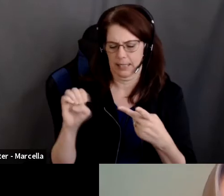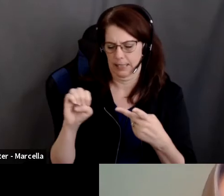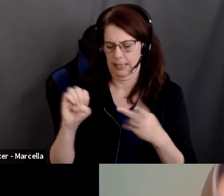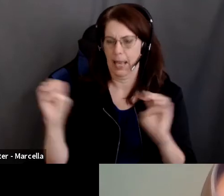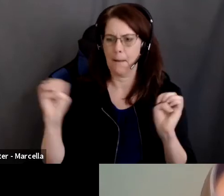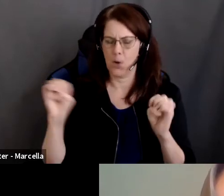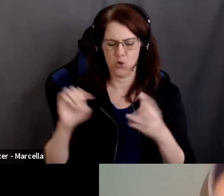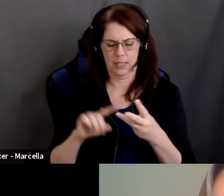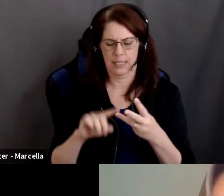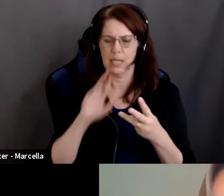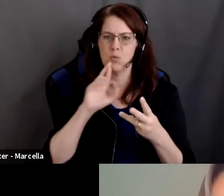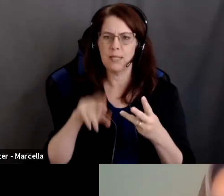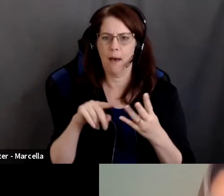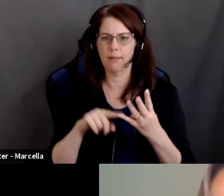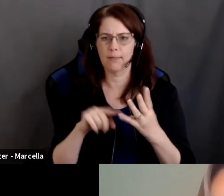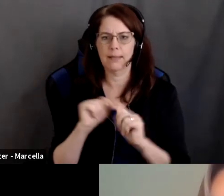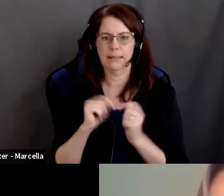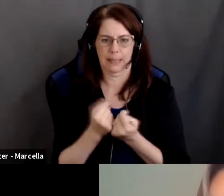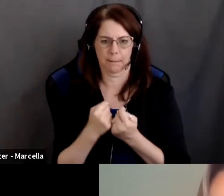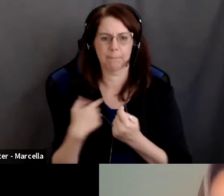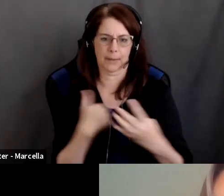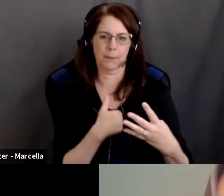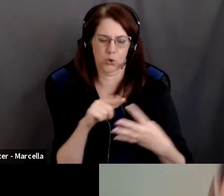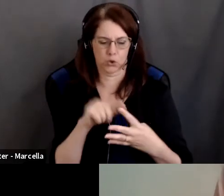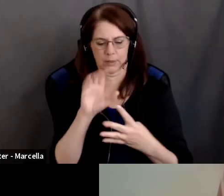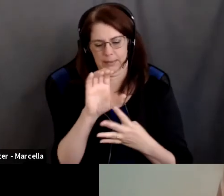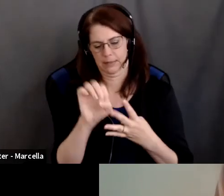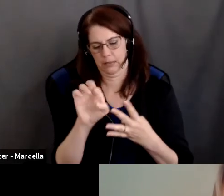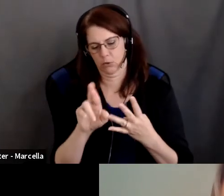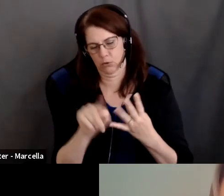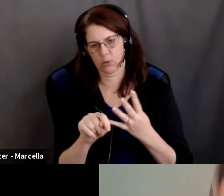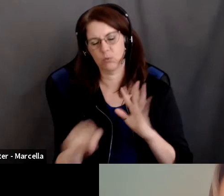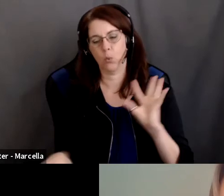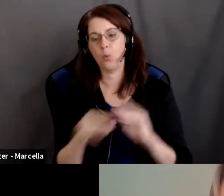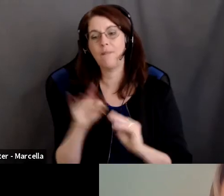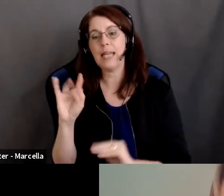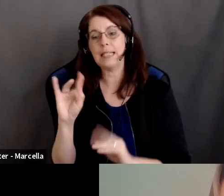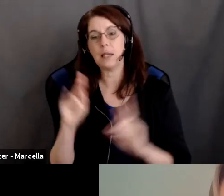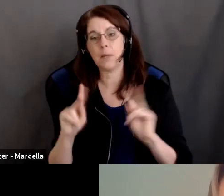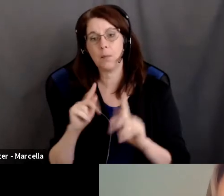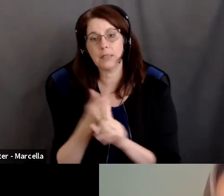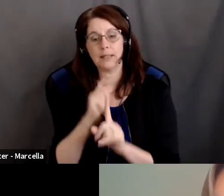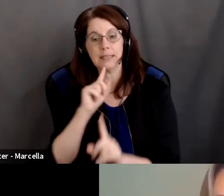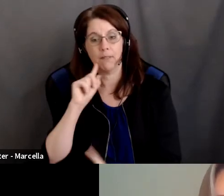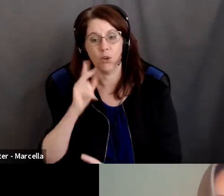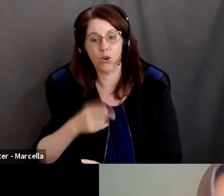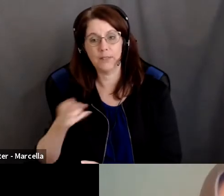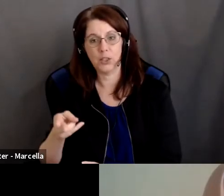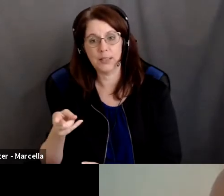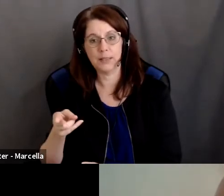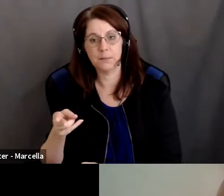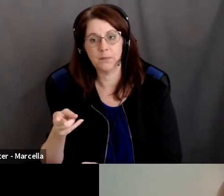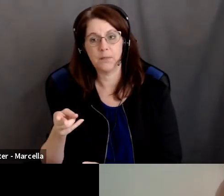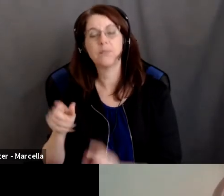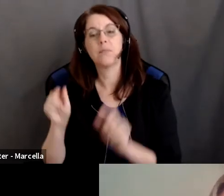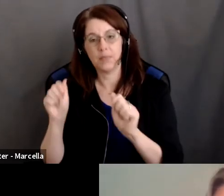Emergency Response Team members. So there were 18 folks that are deaf, hard of hearing that were